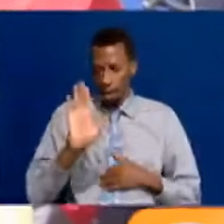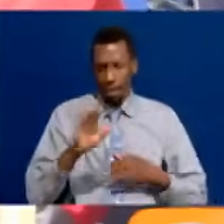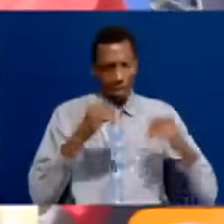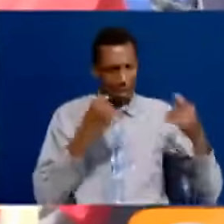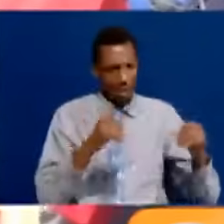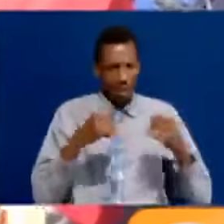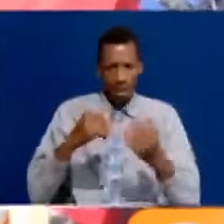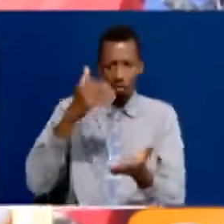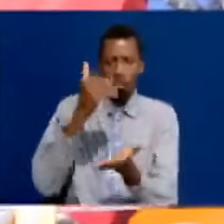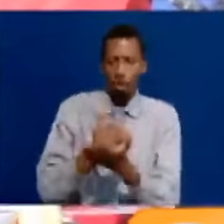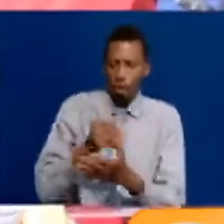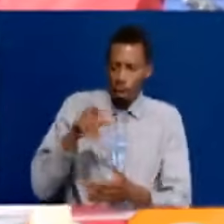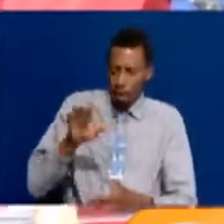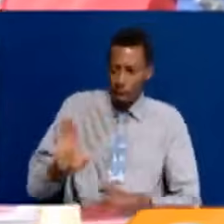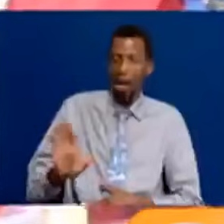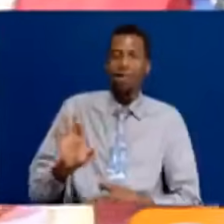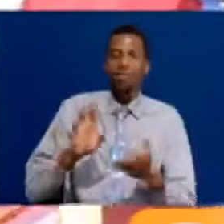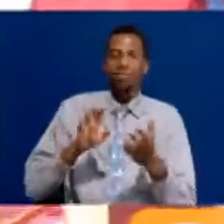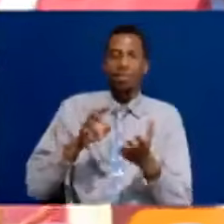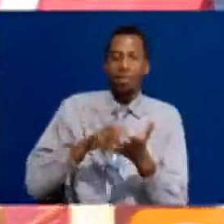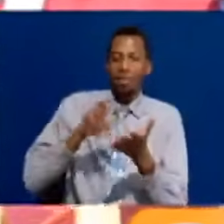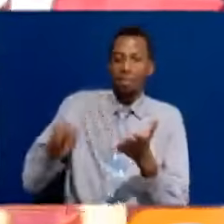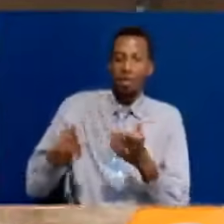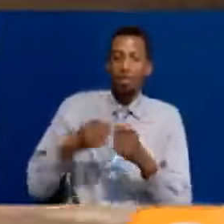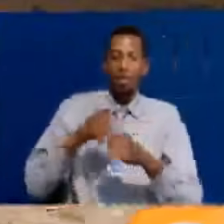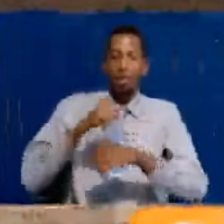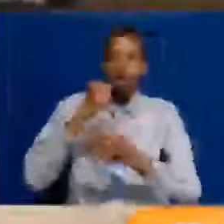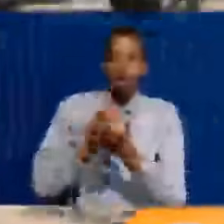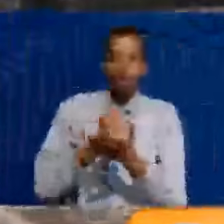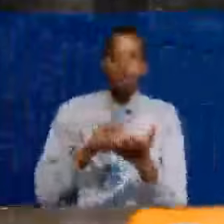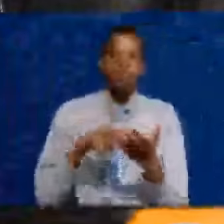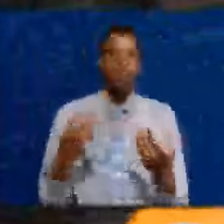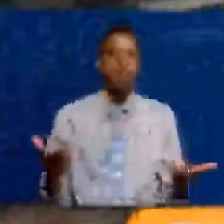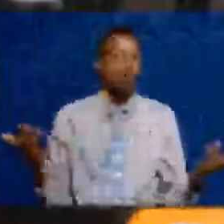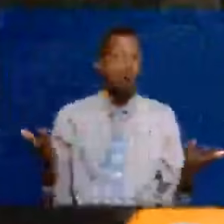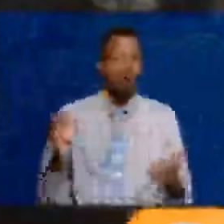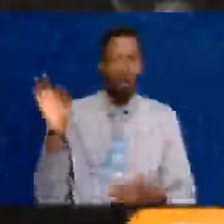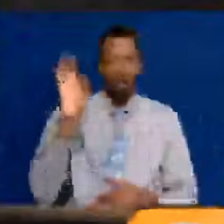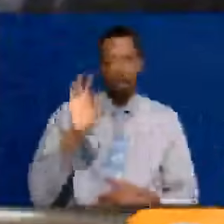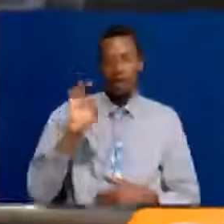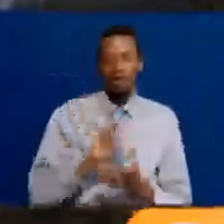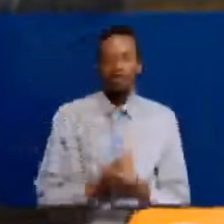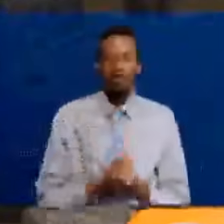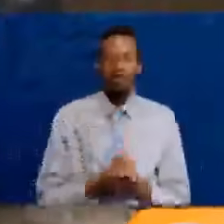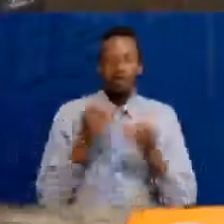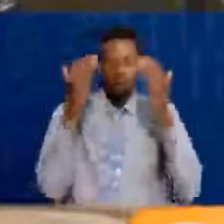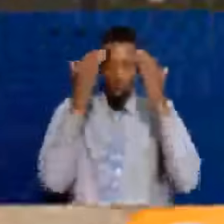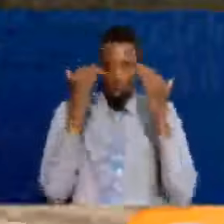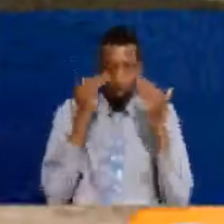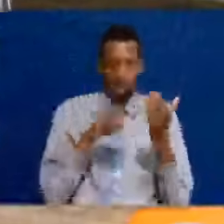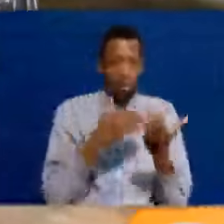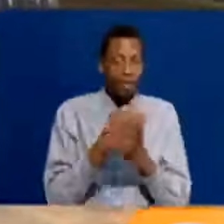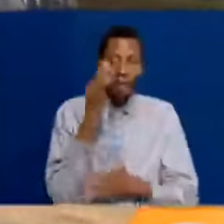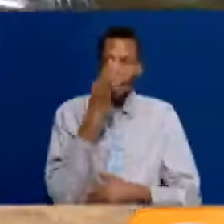her removal from office failed yet again on Friday. The Court of Appeal sitting in Nyeri handed the embattled governor a